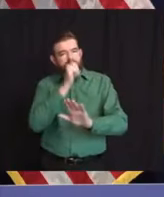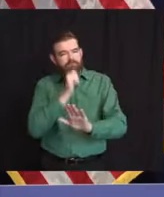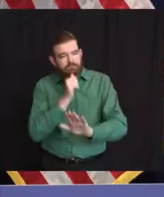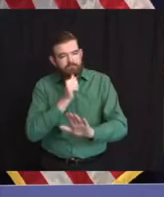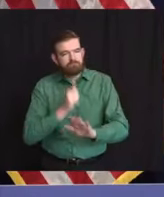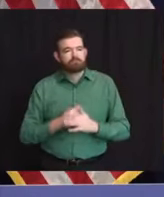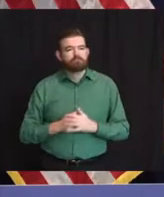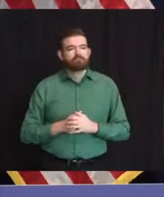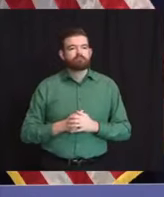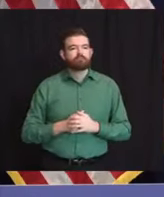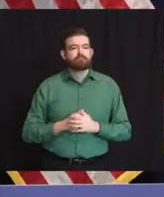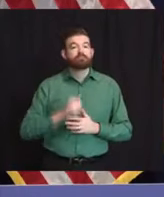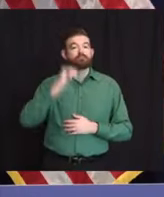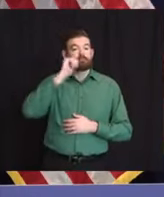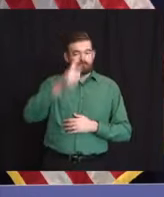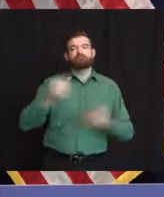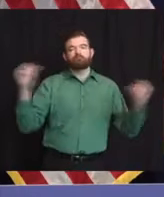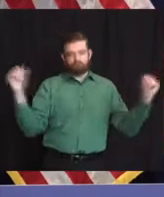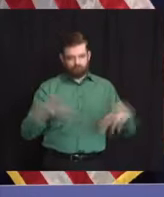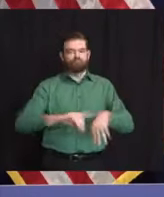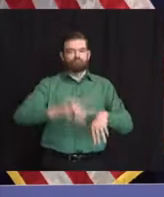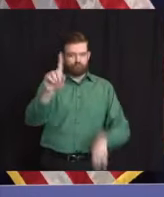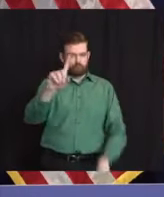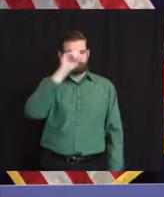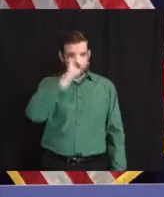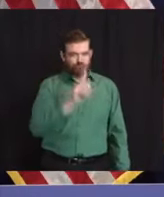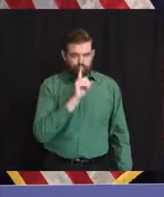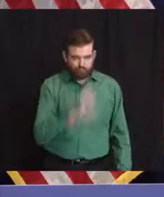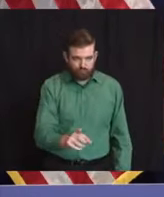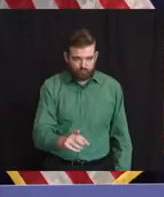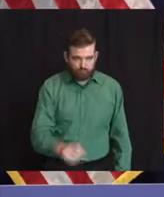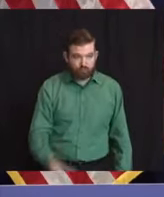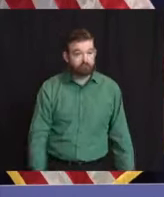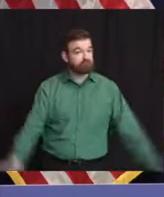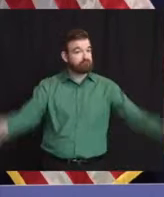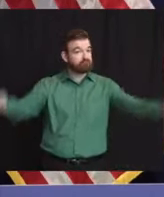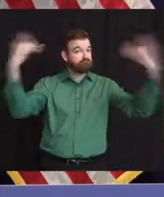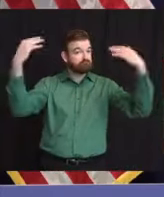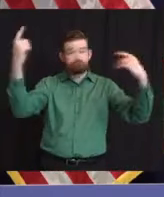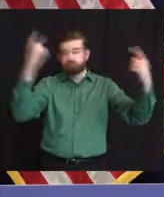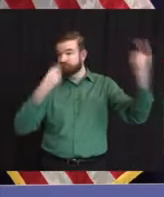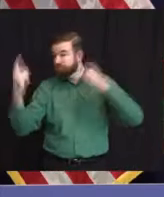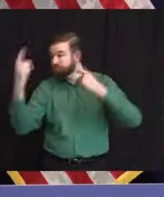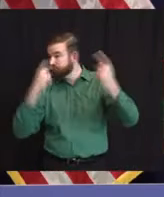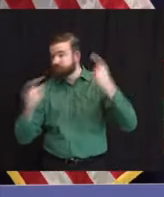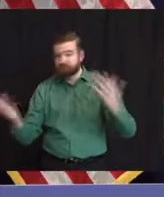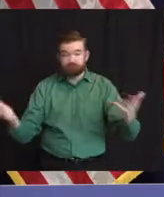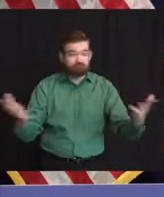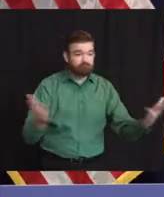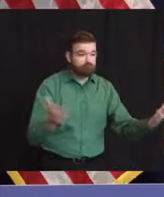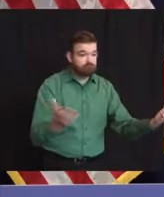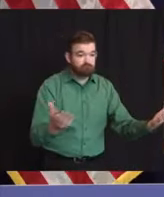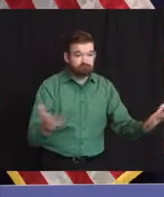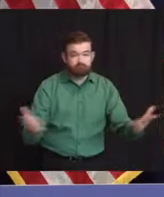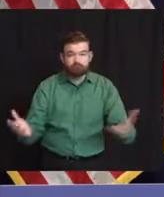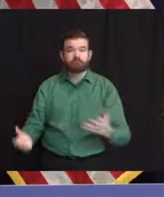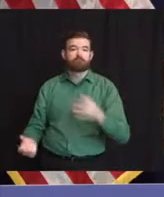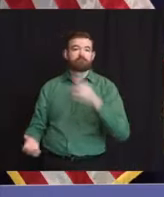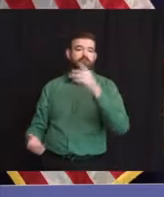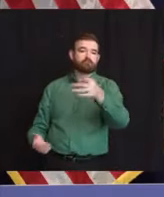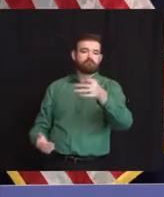you're up. Good afternoon. There are far many people with developmental and intellectual disabilities in